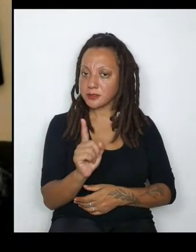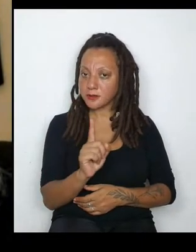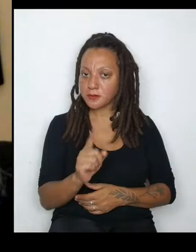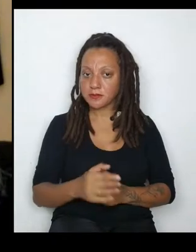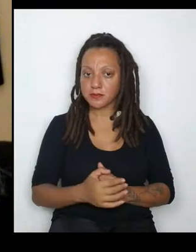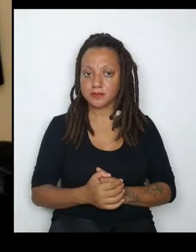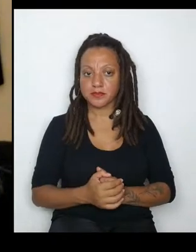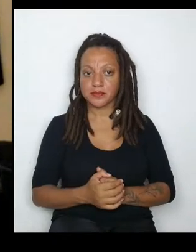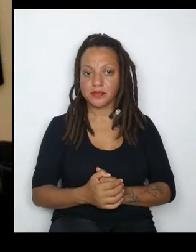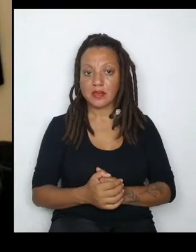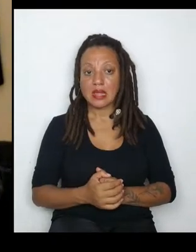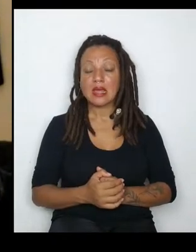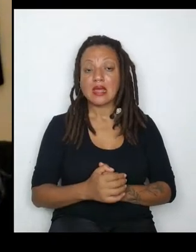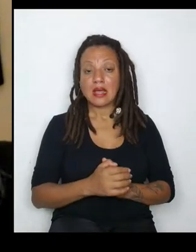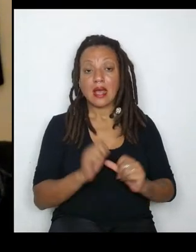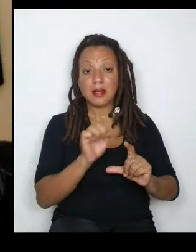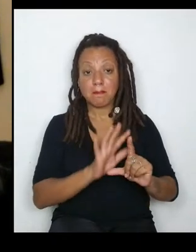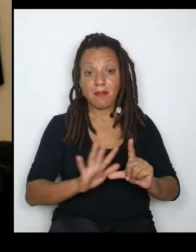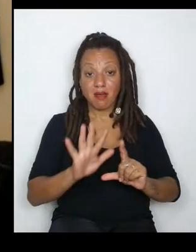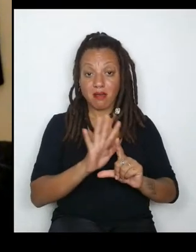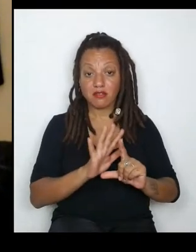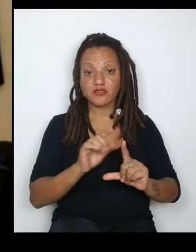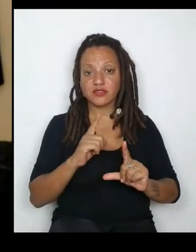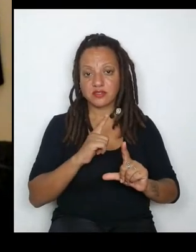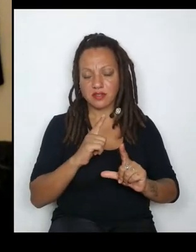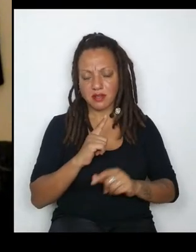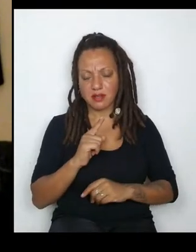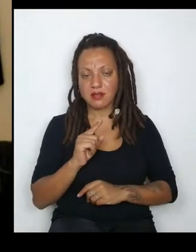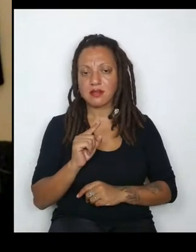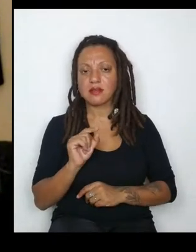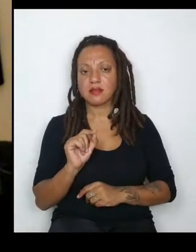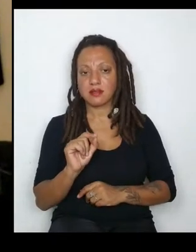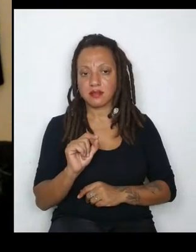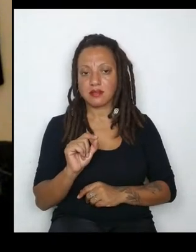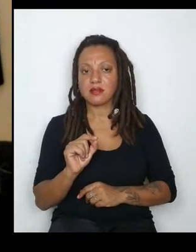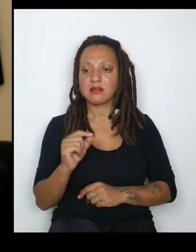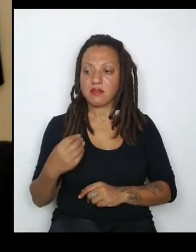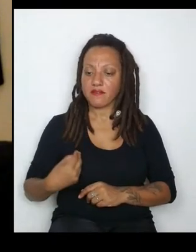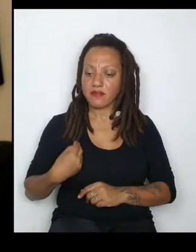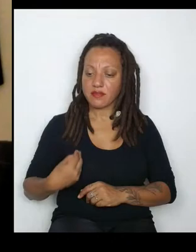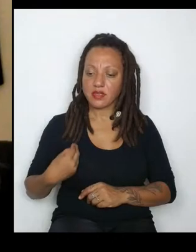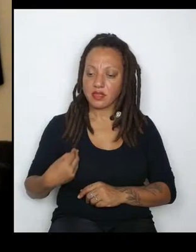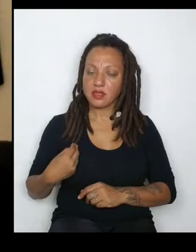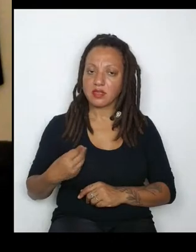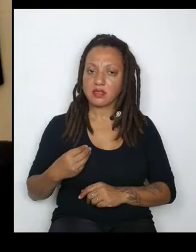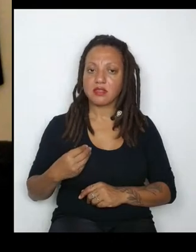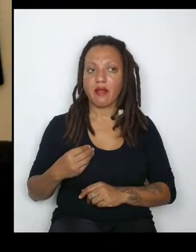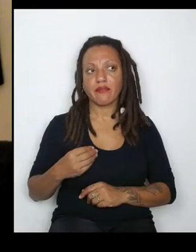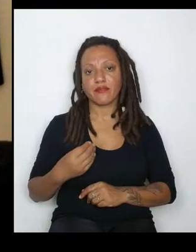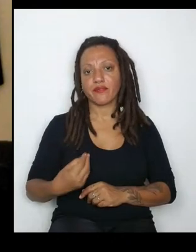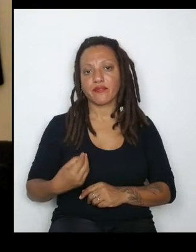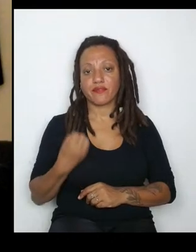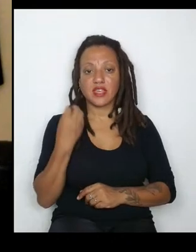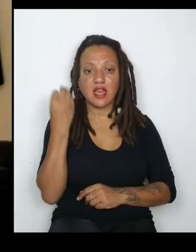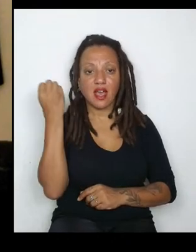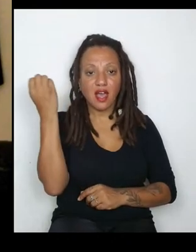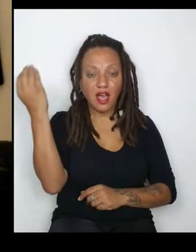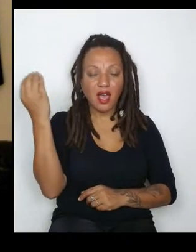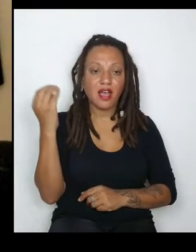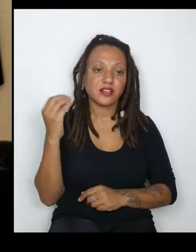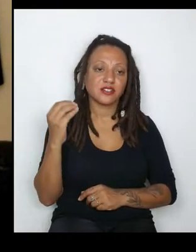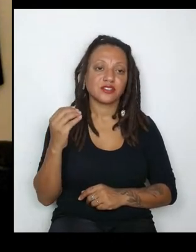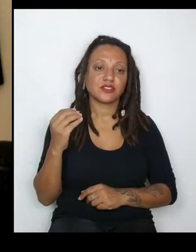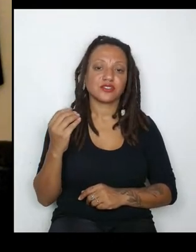uh the initial voyages cook bougainville wallace was in any part